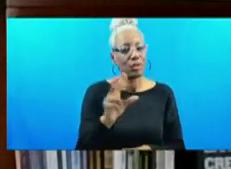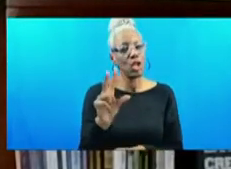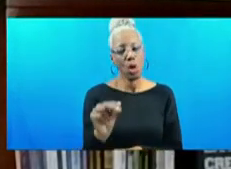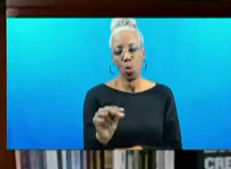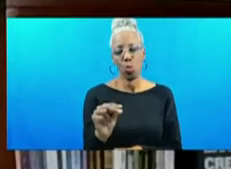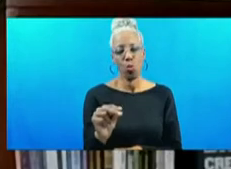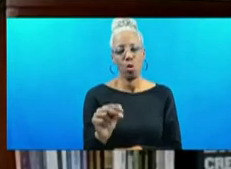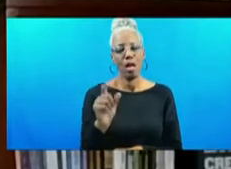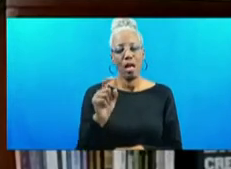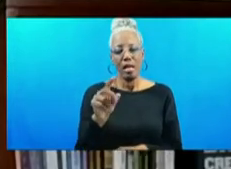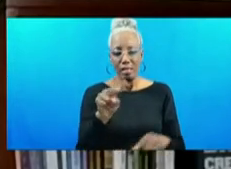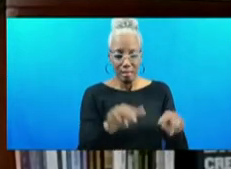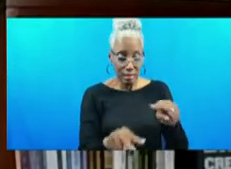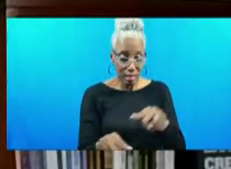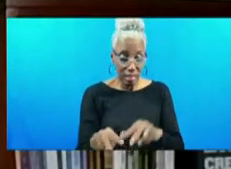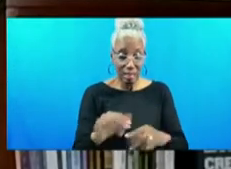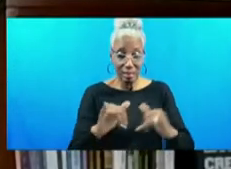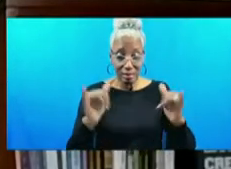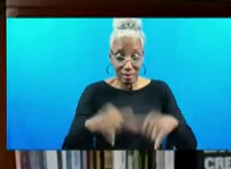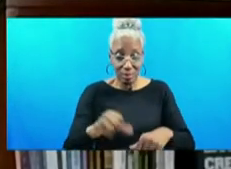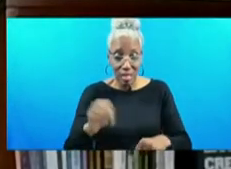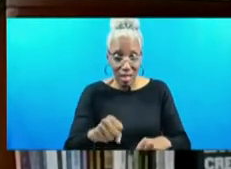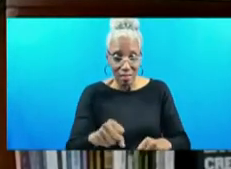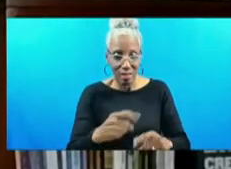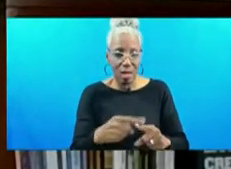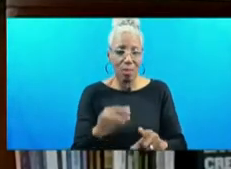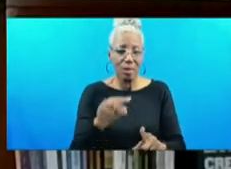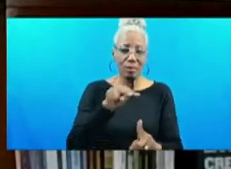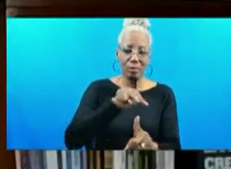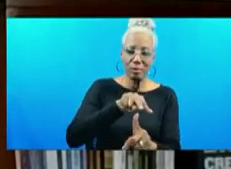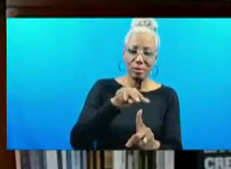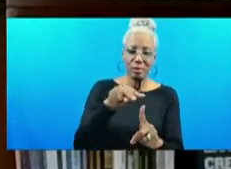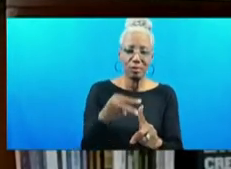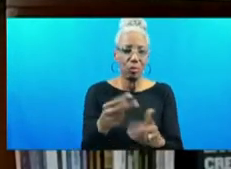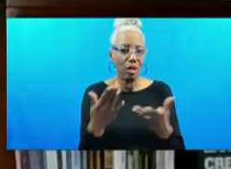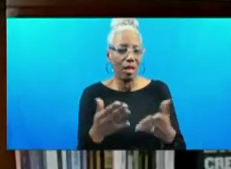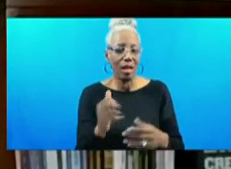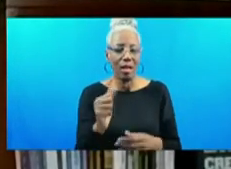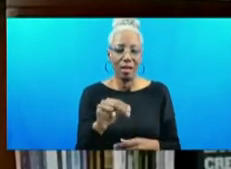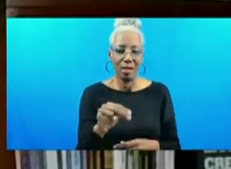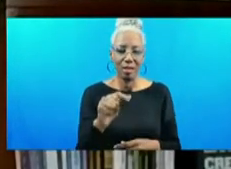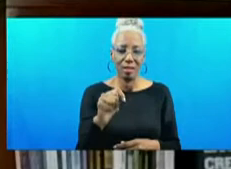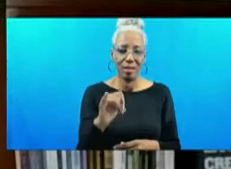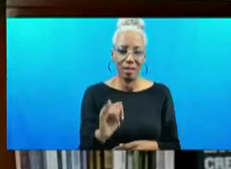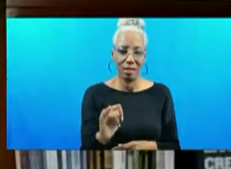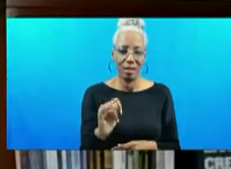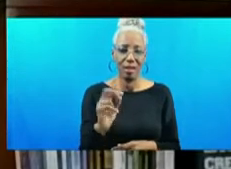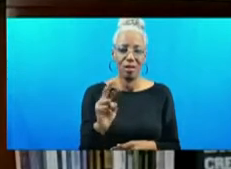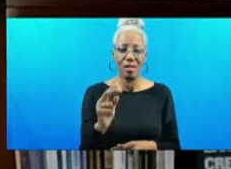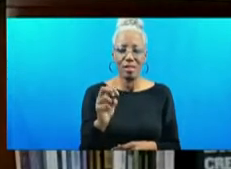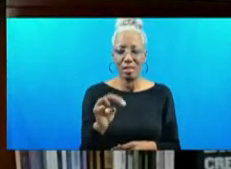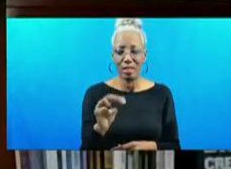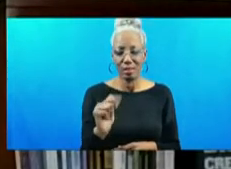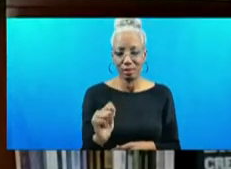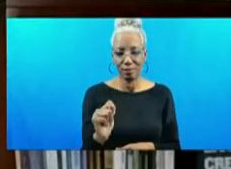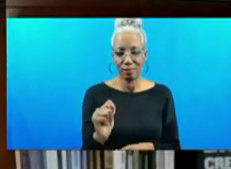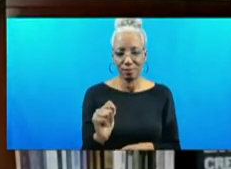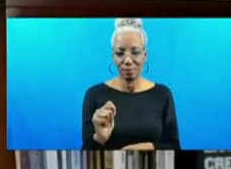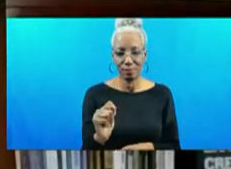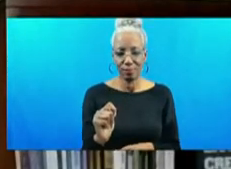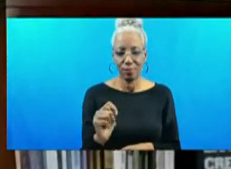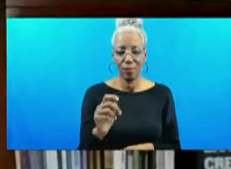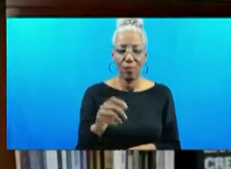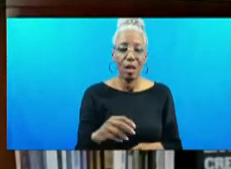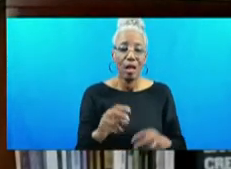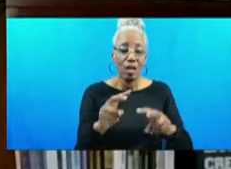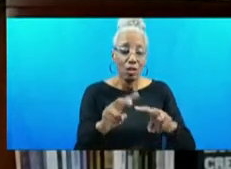lens of an anti-racist lens. And so the audit is designed to have a comprehensive review